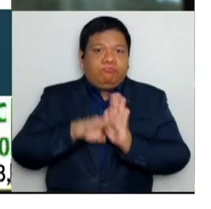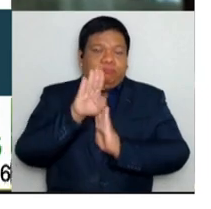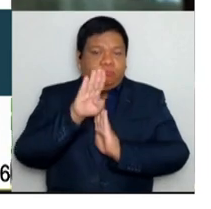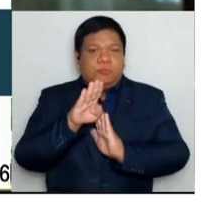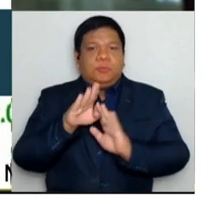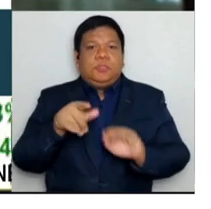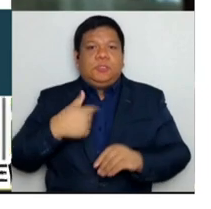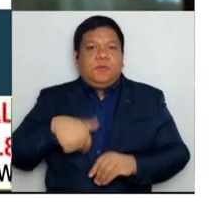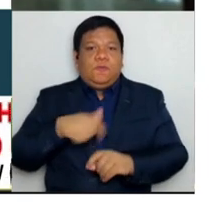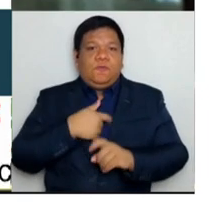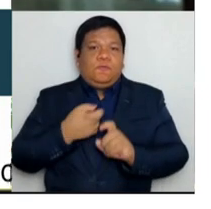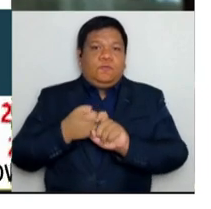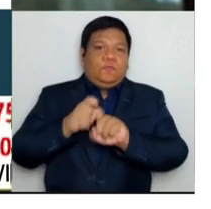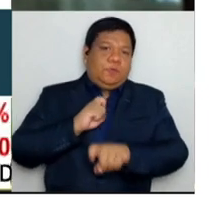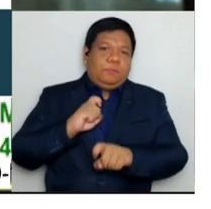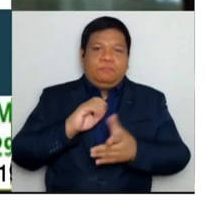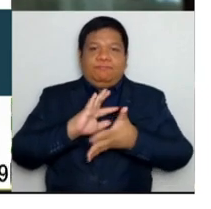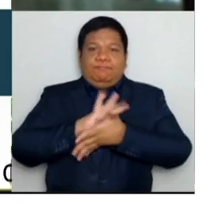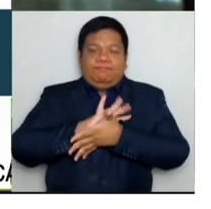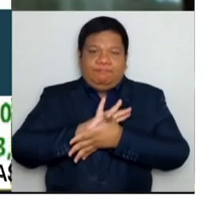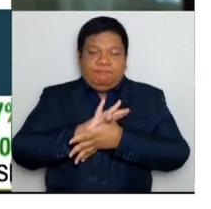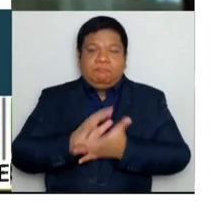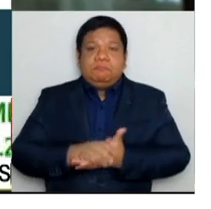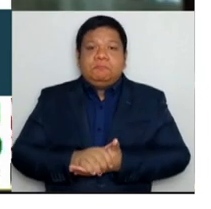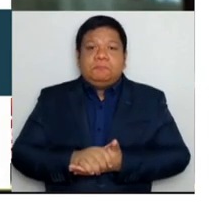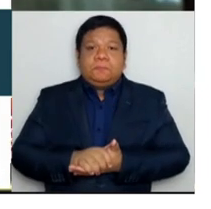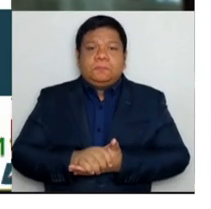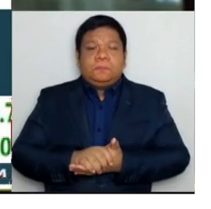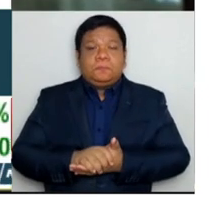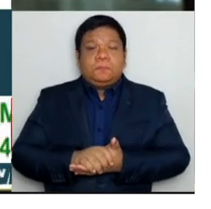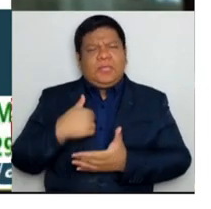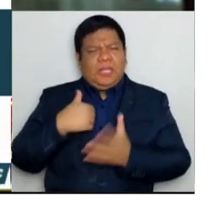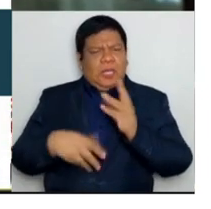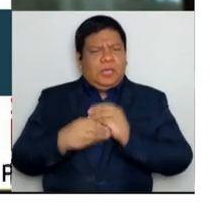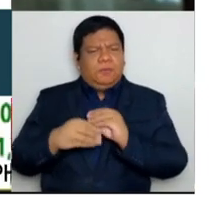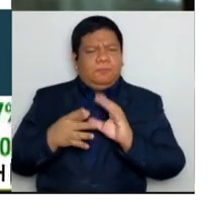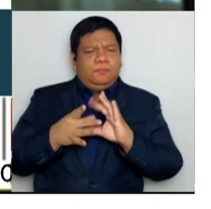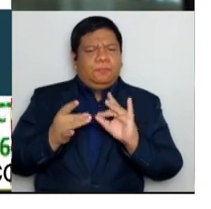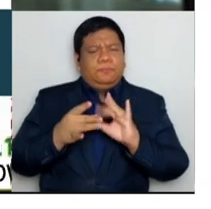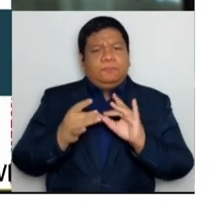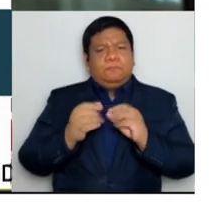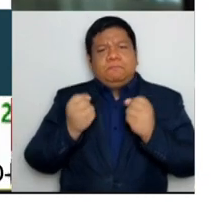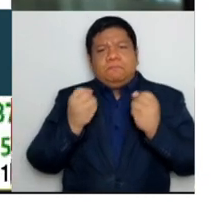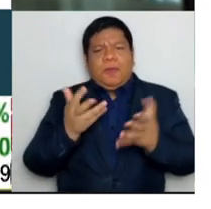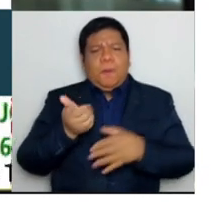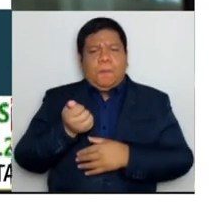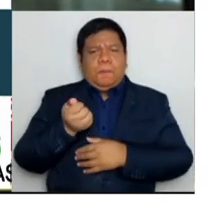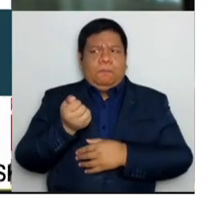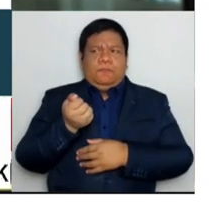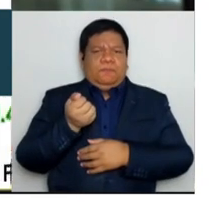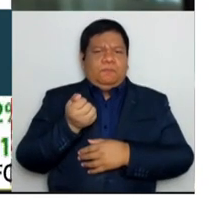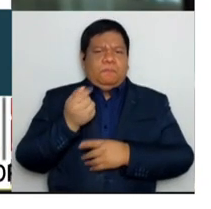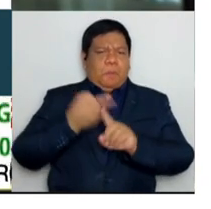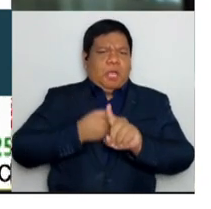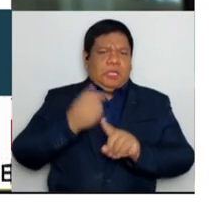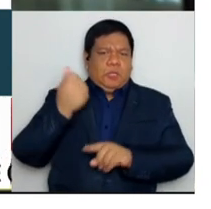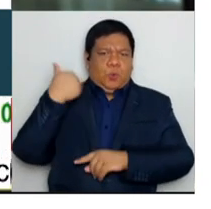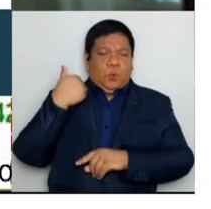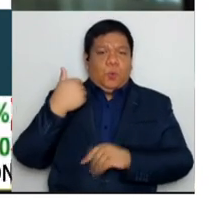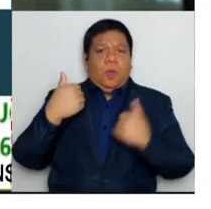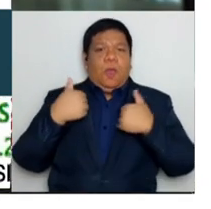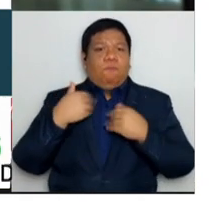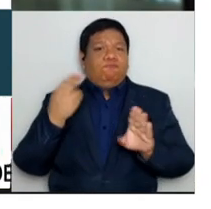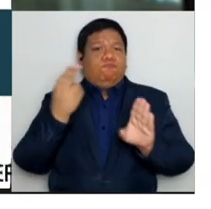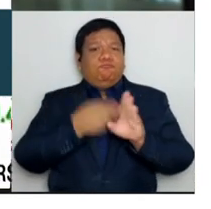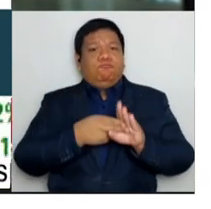mula sa pandemic recovery. At if I may say, several months ago, I was invited to a virtual cabinet meeting